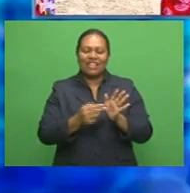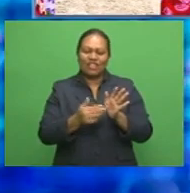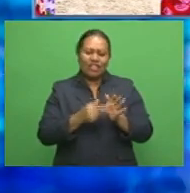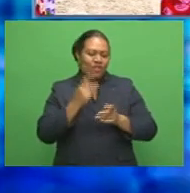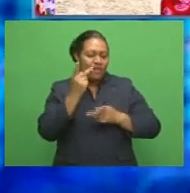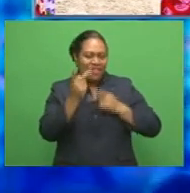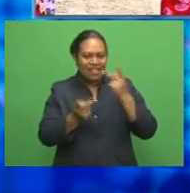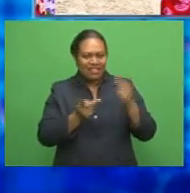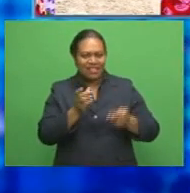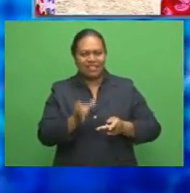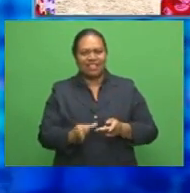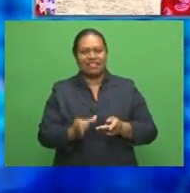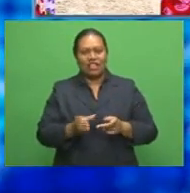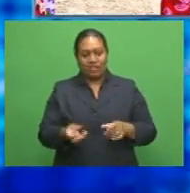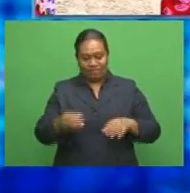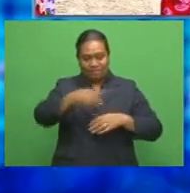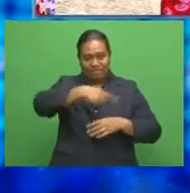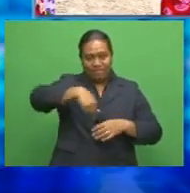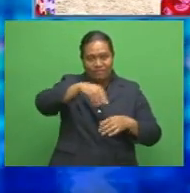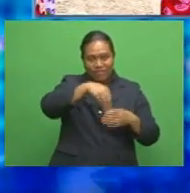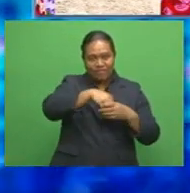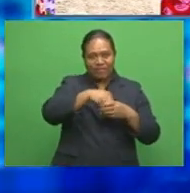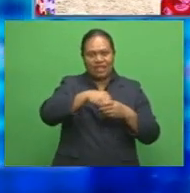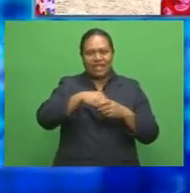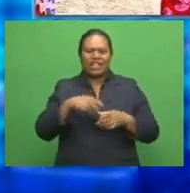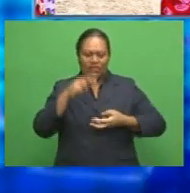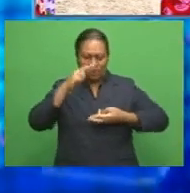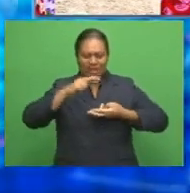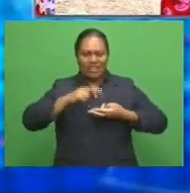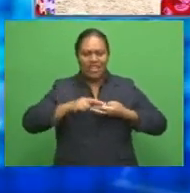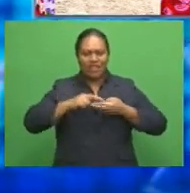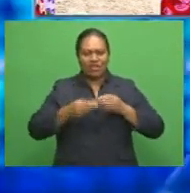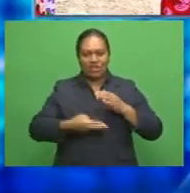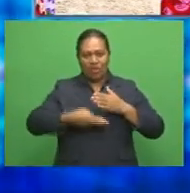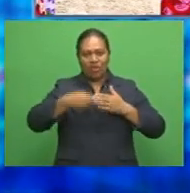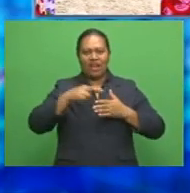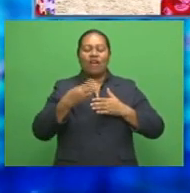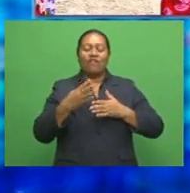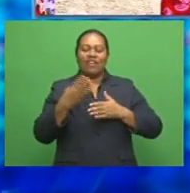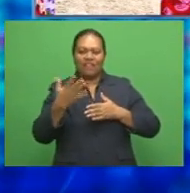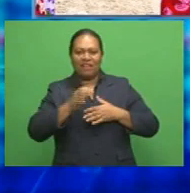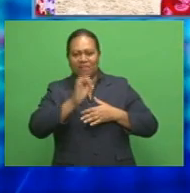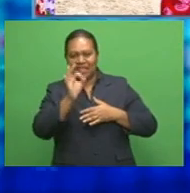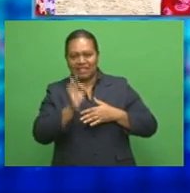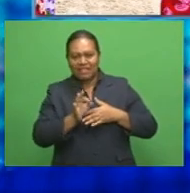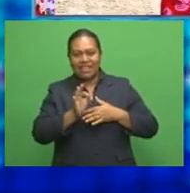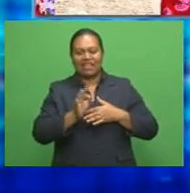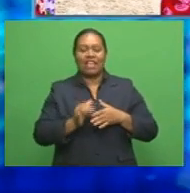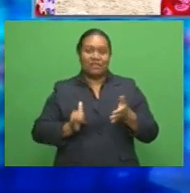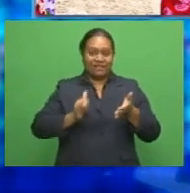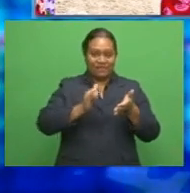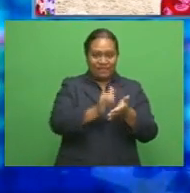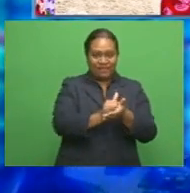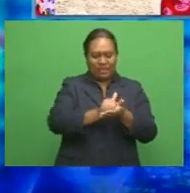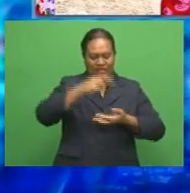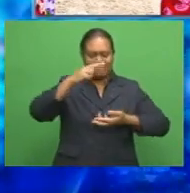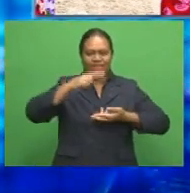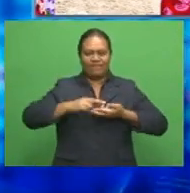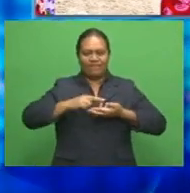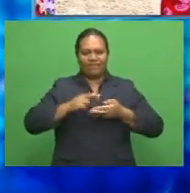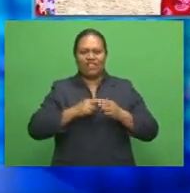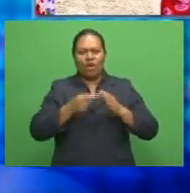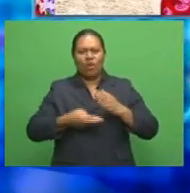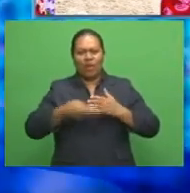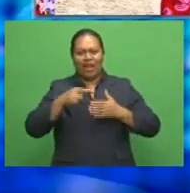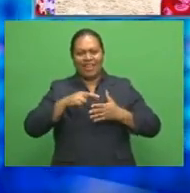visitors. Through the packages, the hotels must reduce their rates by at least 45%, and the airline will also reduce their rates.